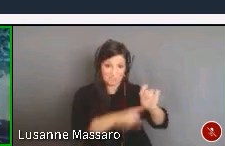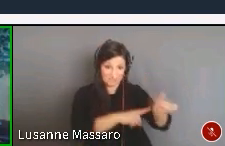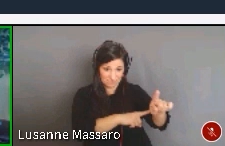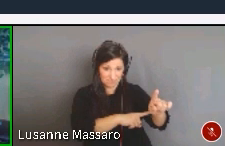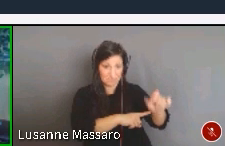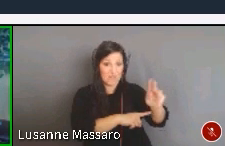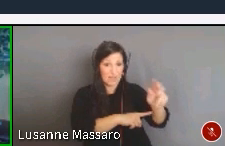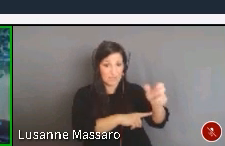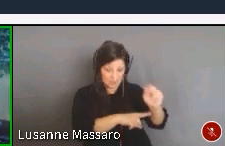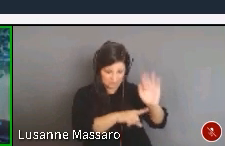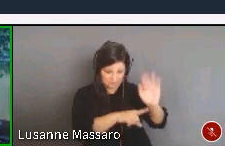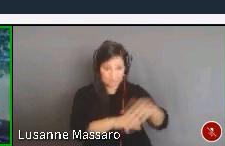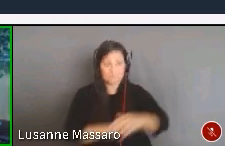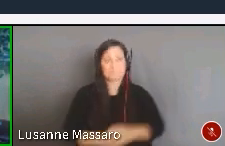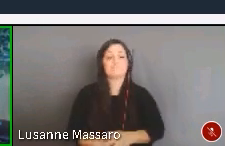Absolutely. Amazon to